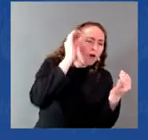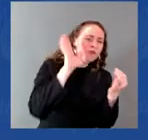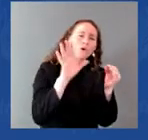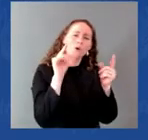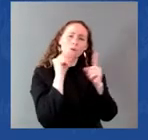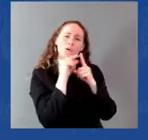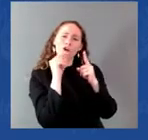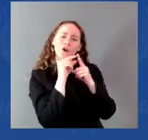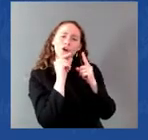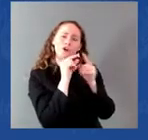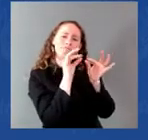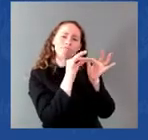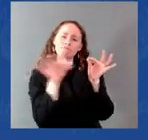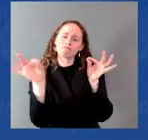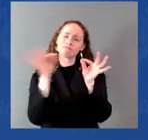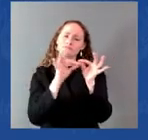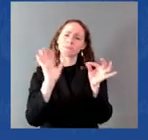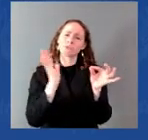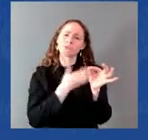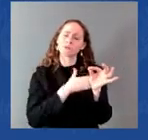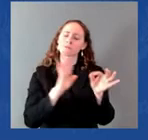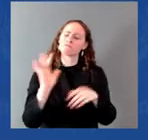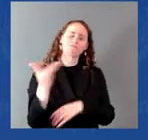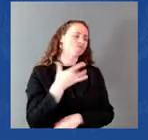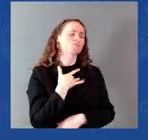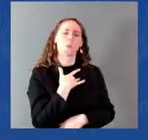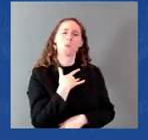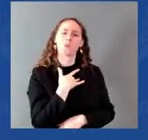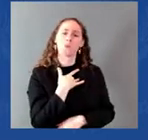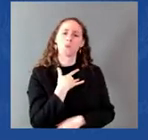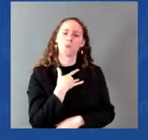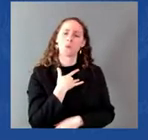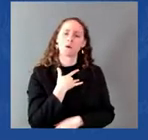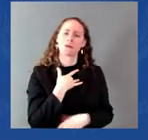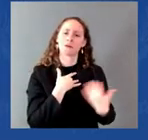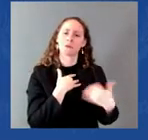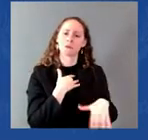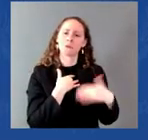do. Isn't that your experience for real? I mean, all that she's done.